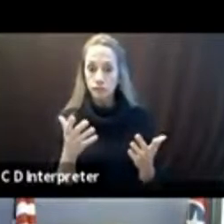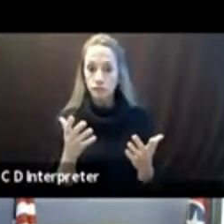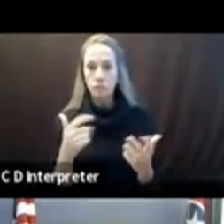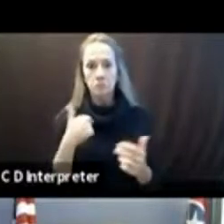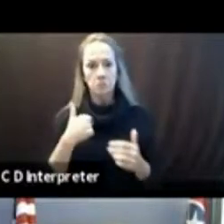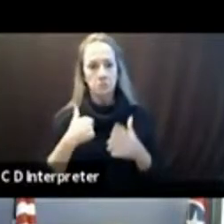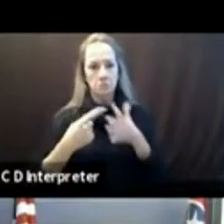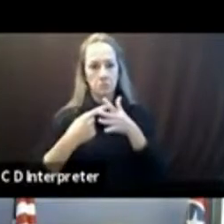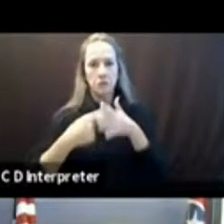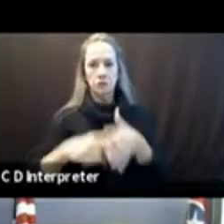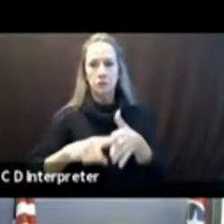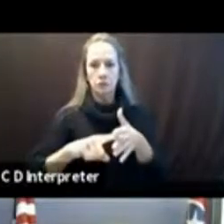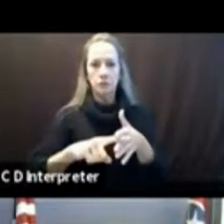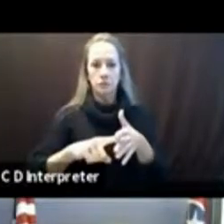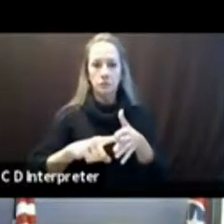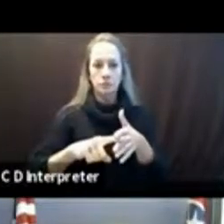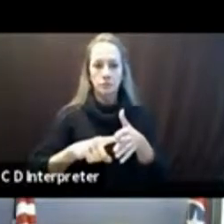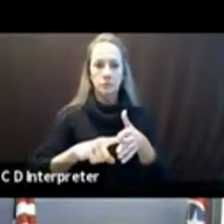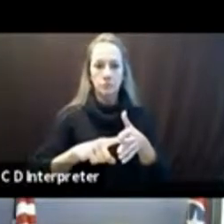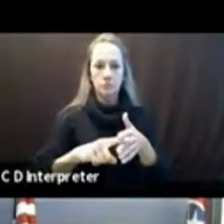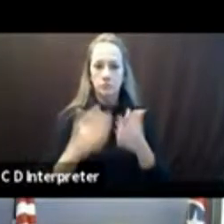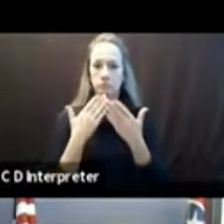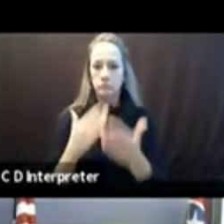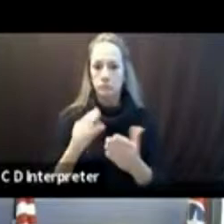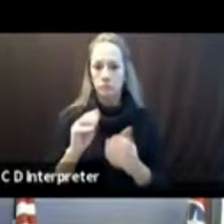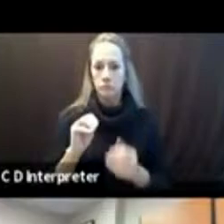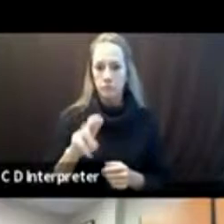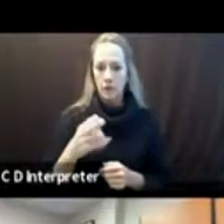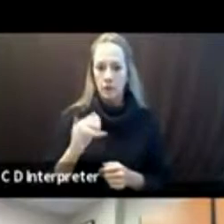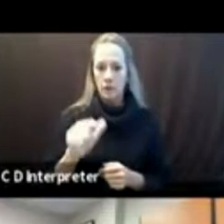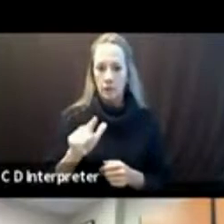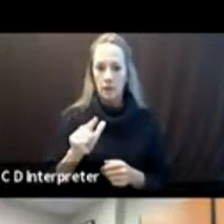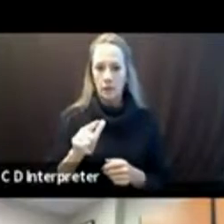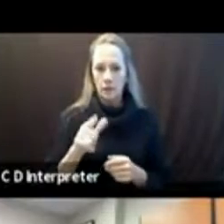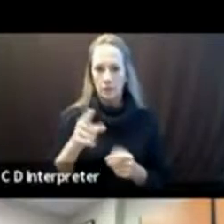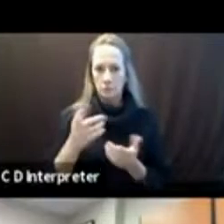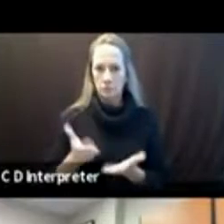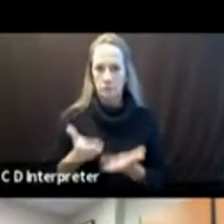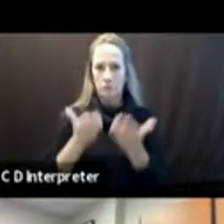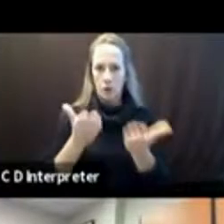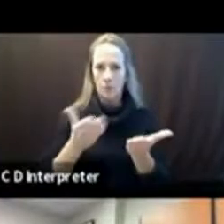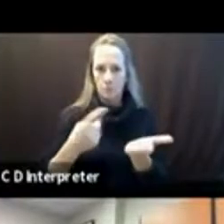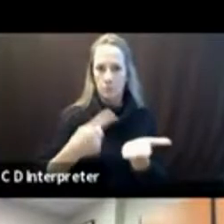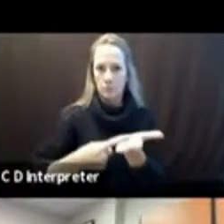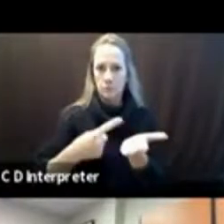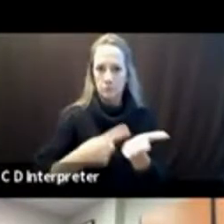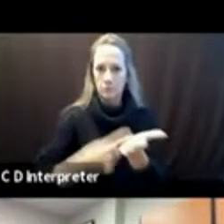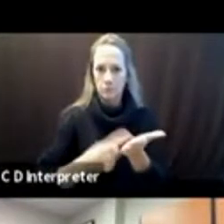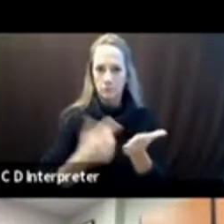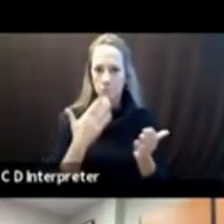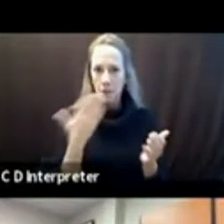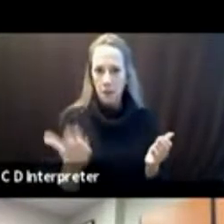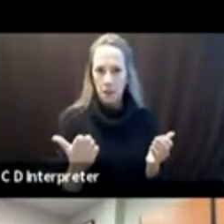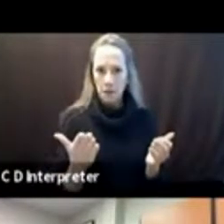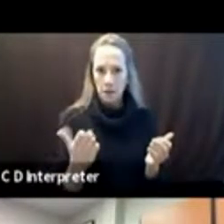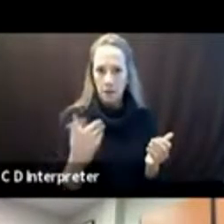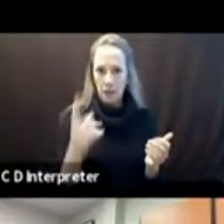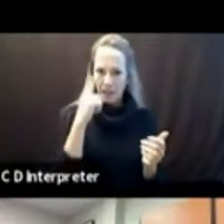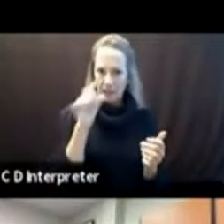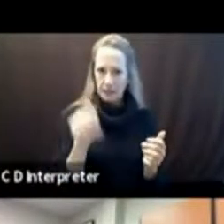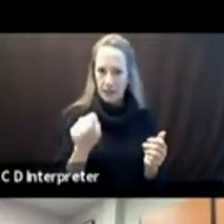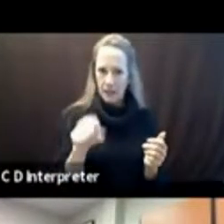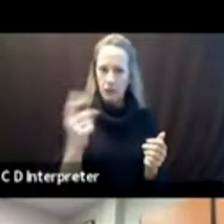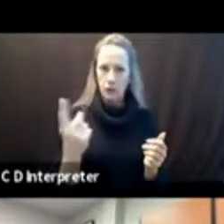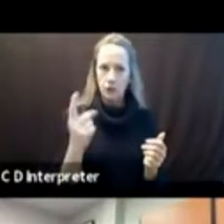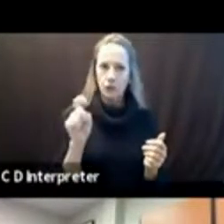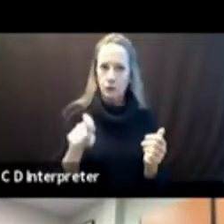start off. I want to thank Mr. Hill for what he brought up. And I think it's something that should